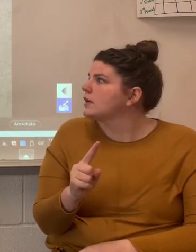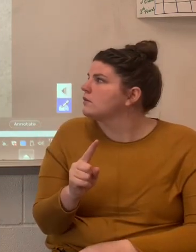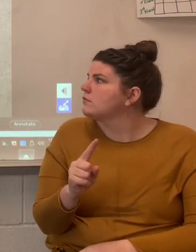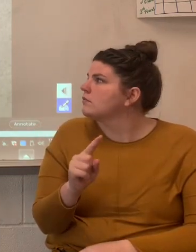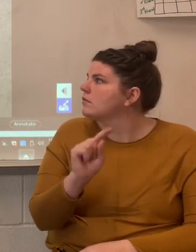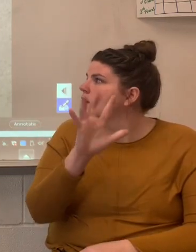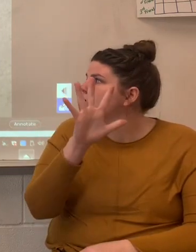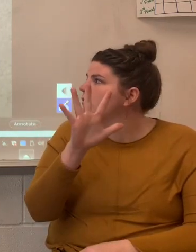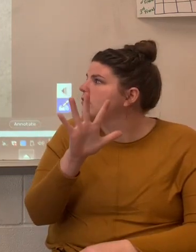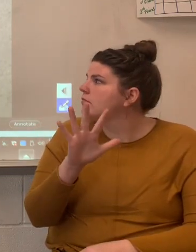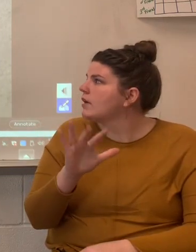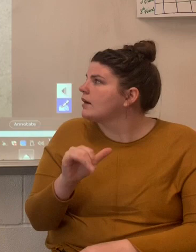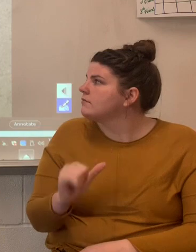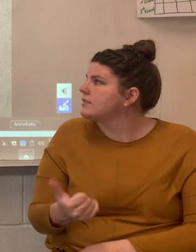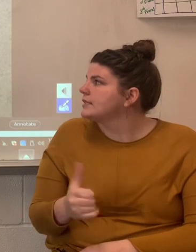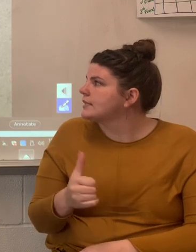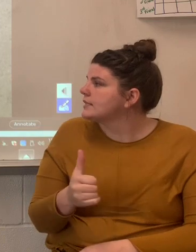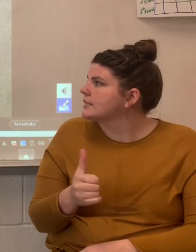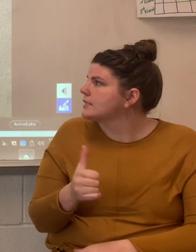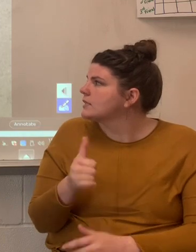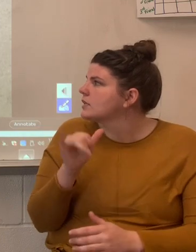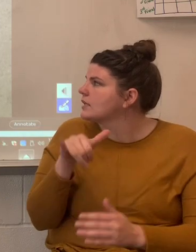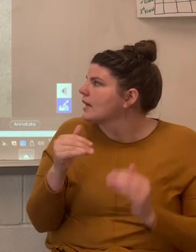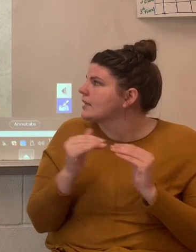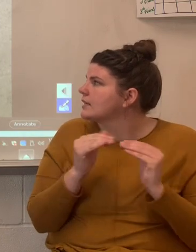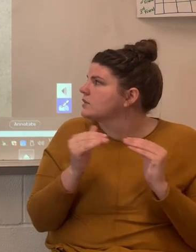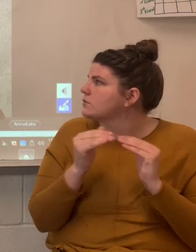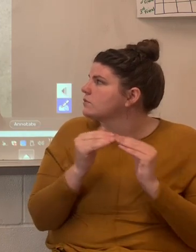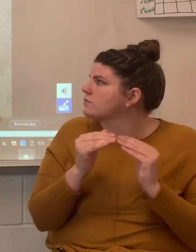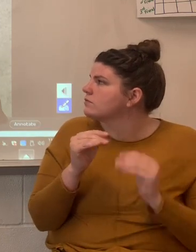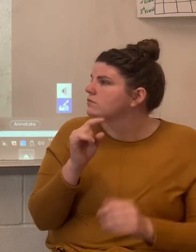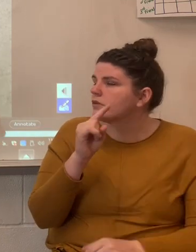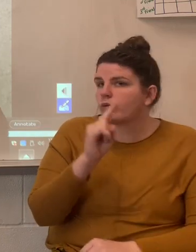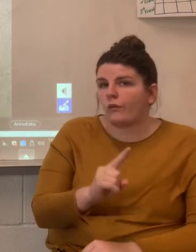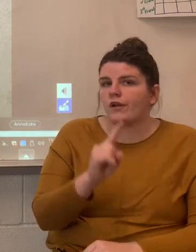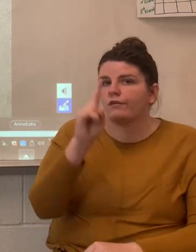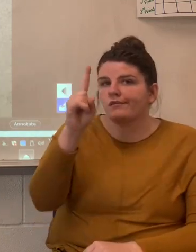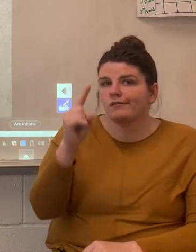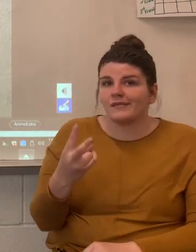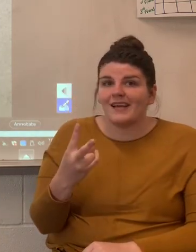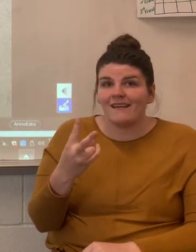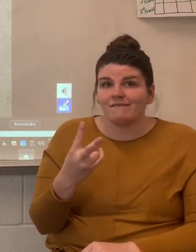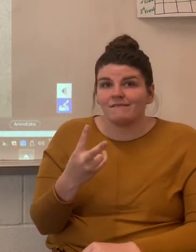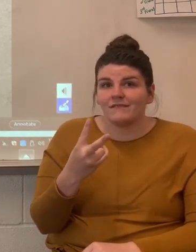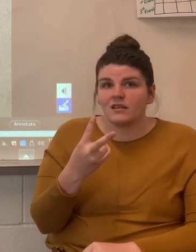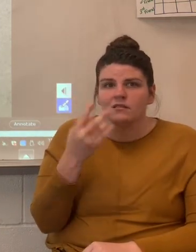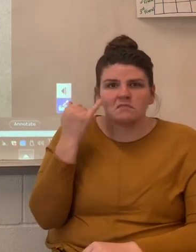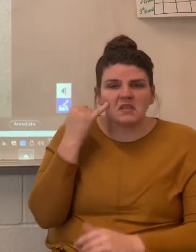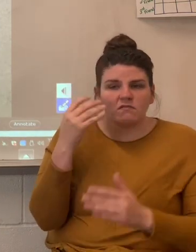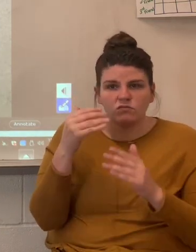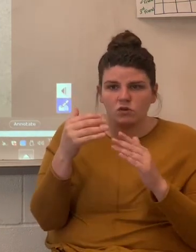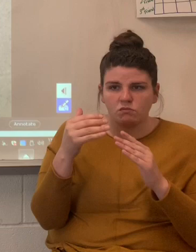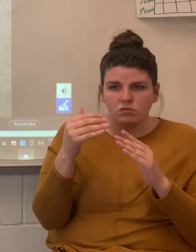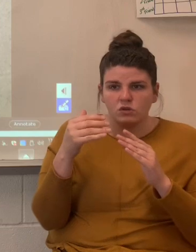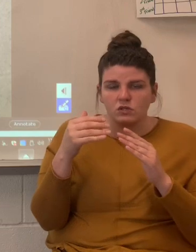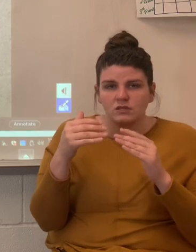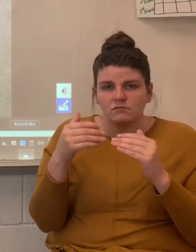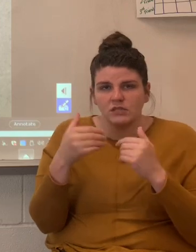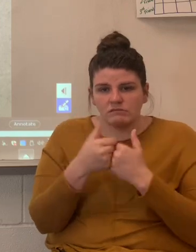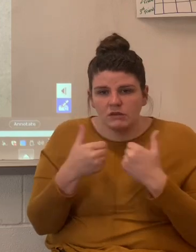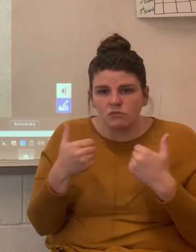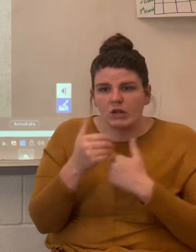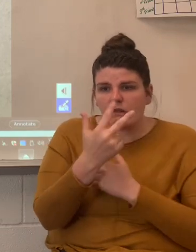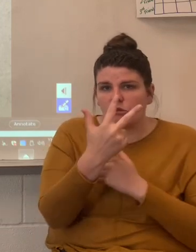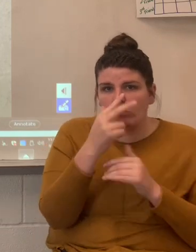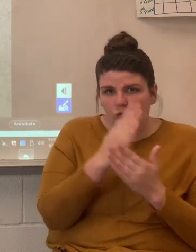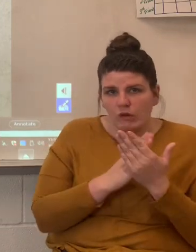1 5/10, which equals 1 1/2. So if you took those 3 pieces from each one and you put them together, you